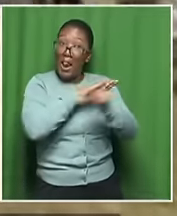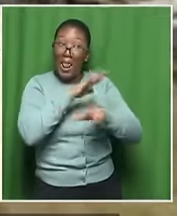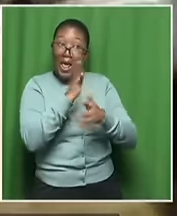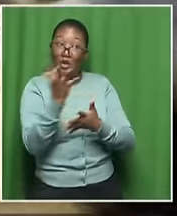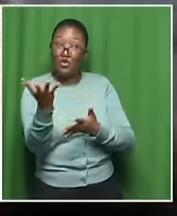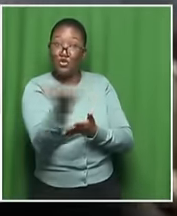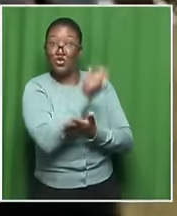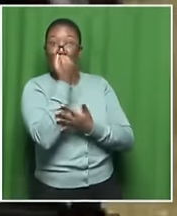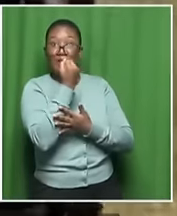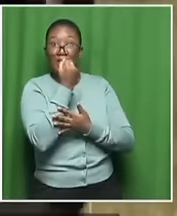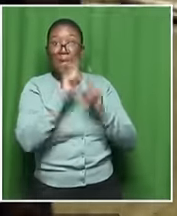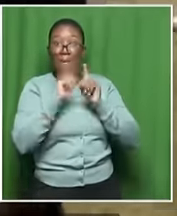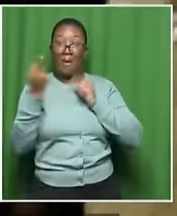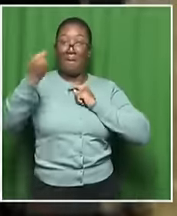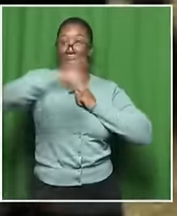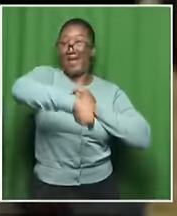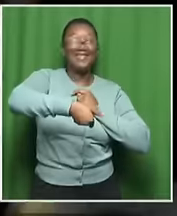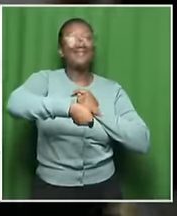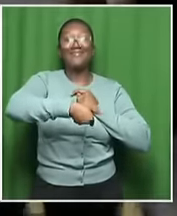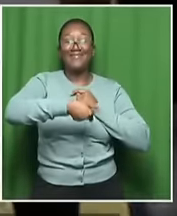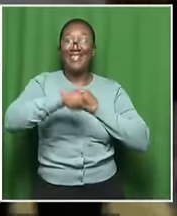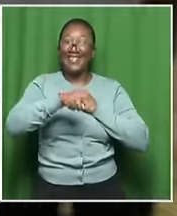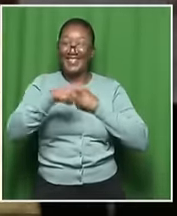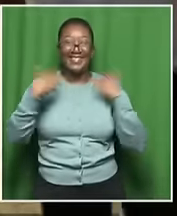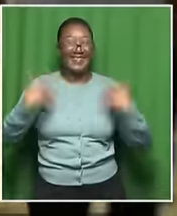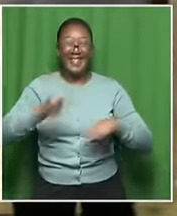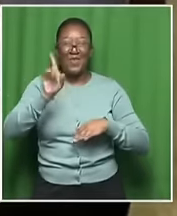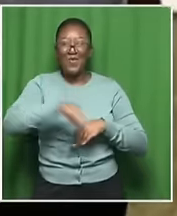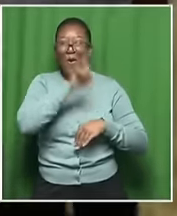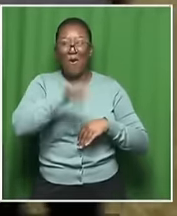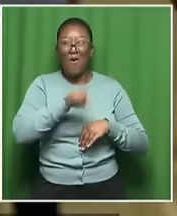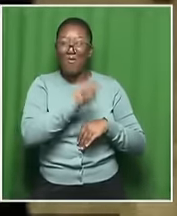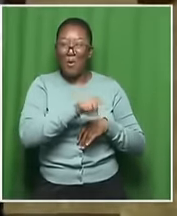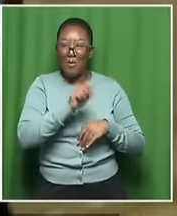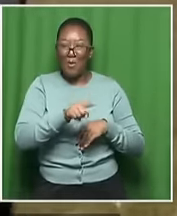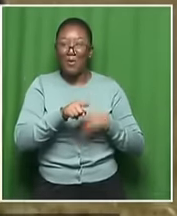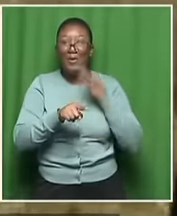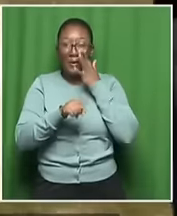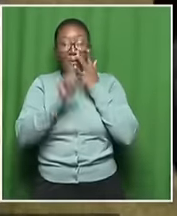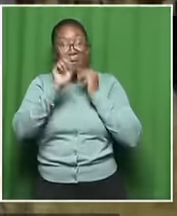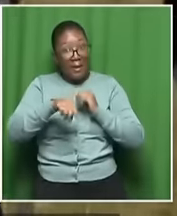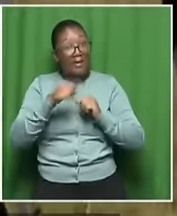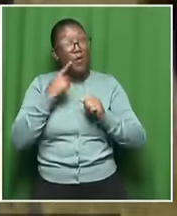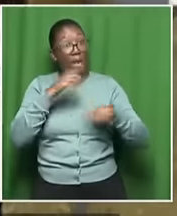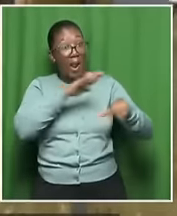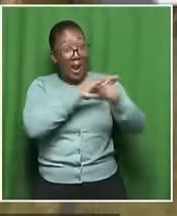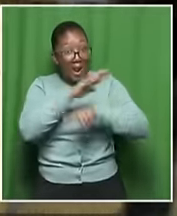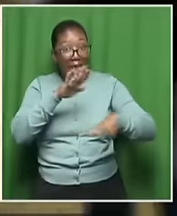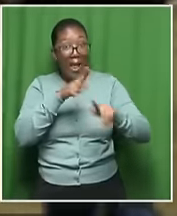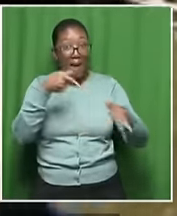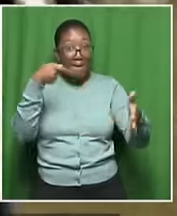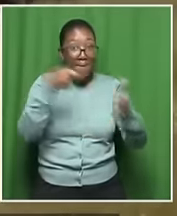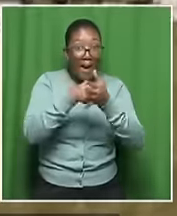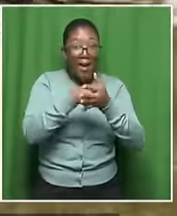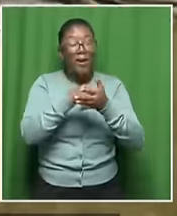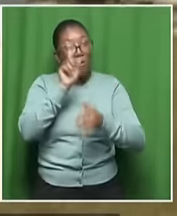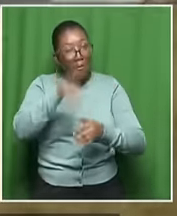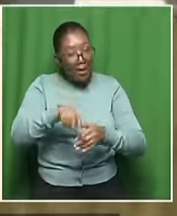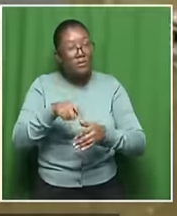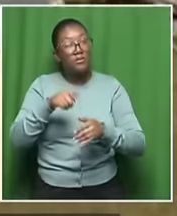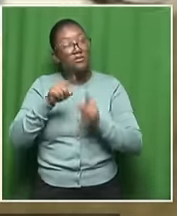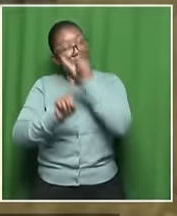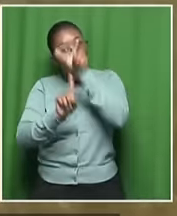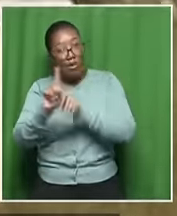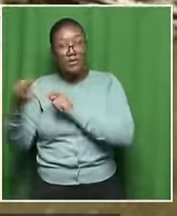we are totally against that. We say it should be willing buyer, willing seller. And a couple of years ago, we